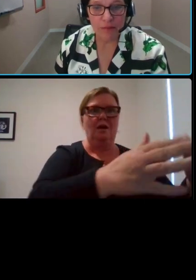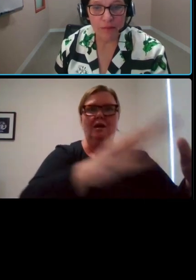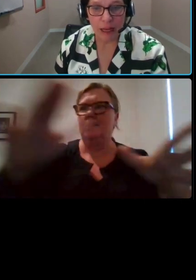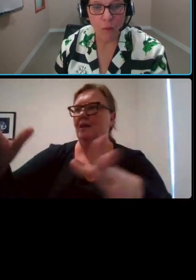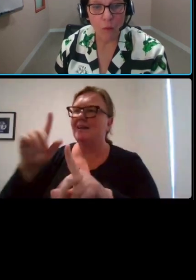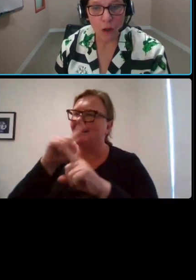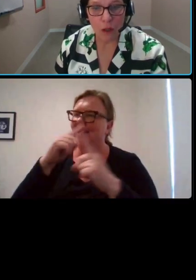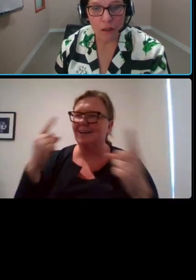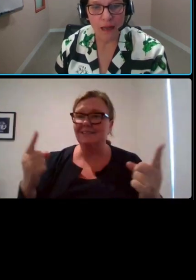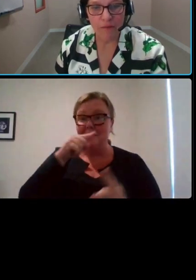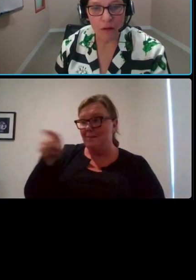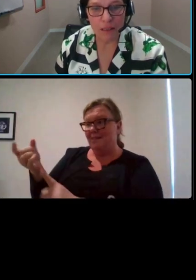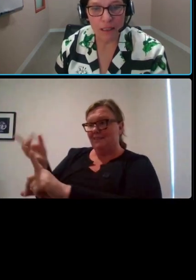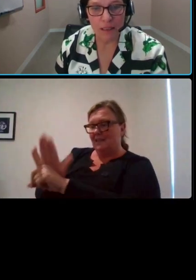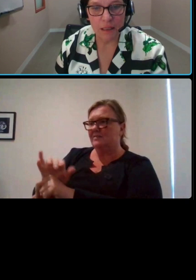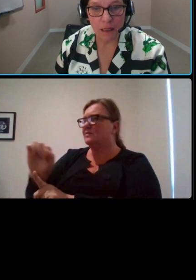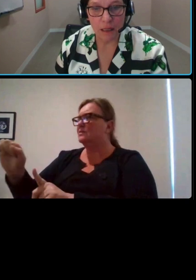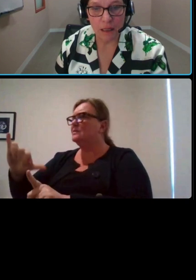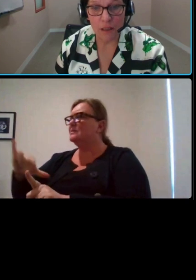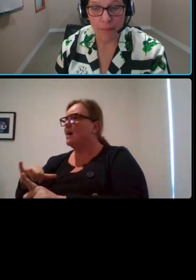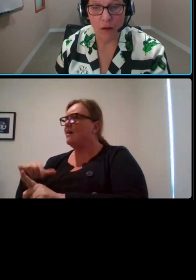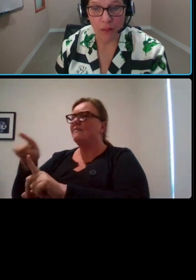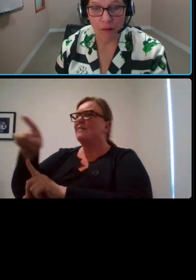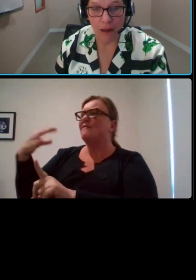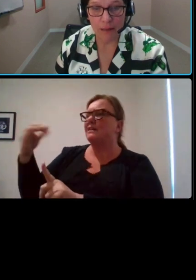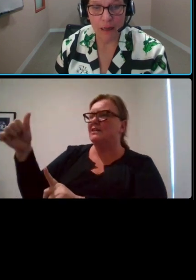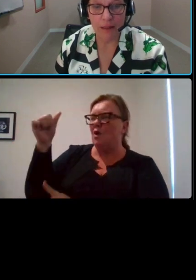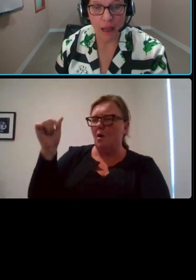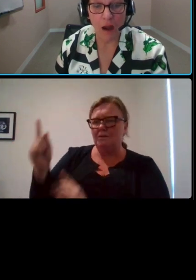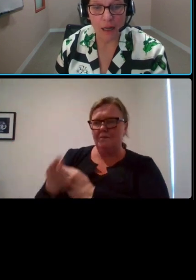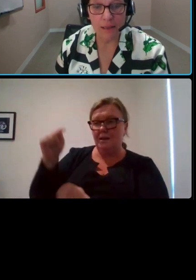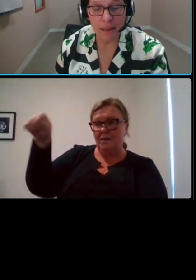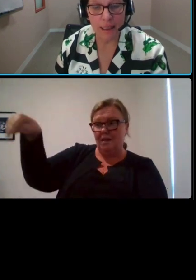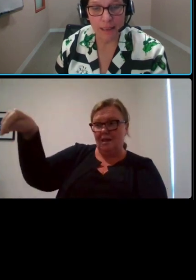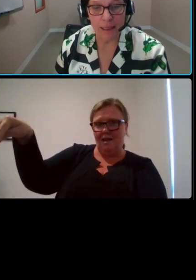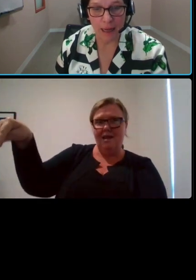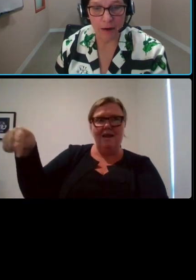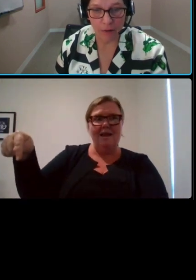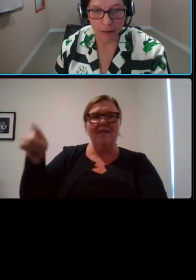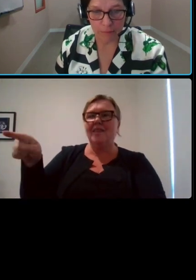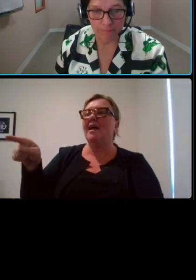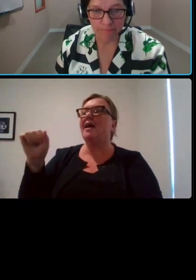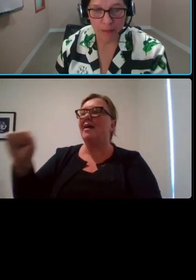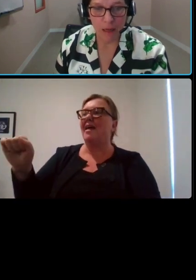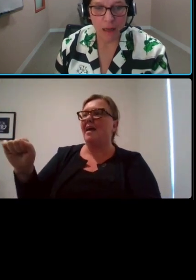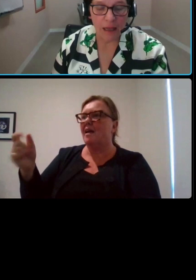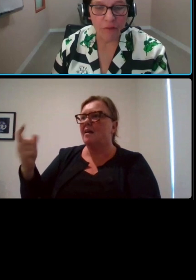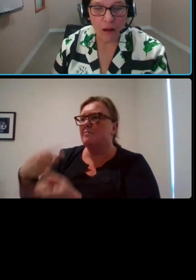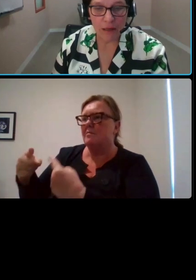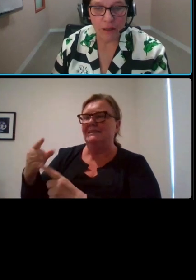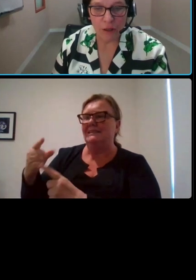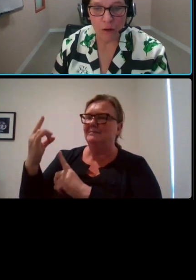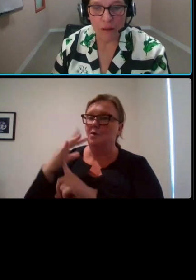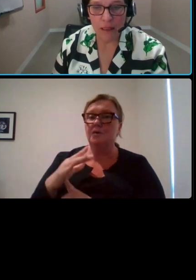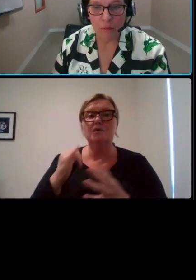people receiving care, workers and volunteers that know what is happening on the ground. Their eyes and ears are critical.